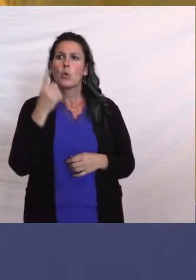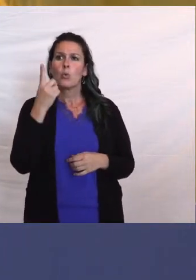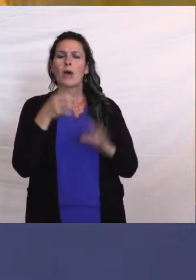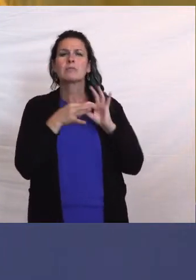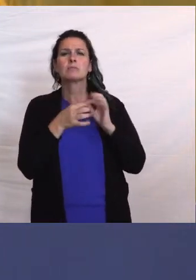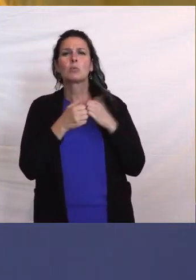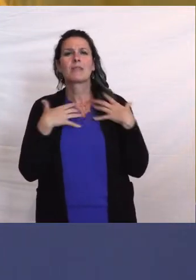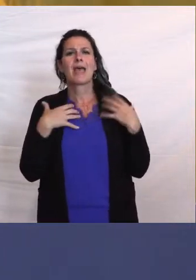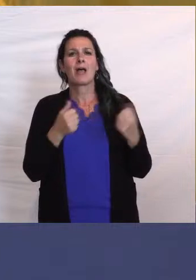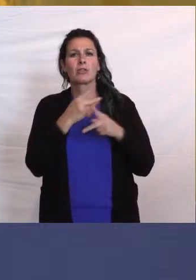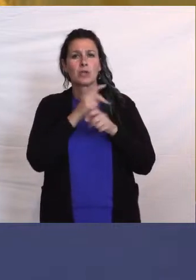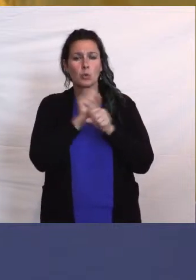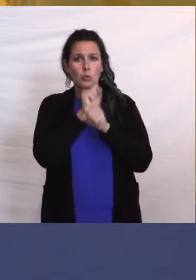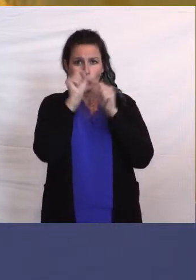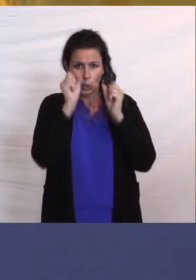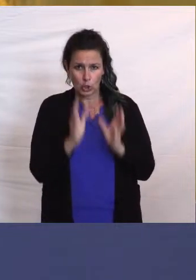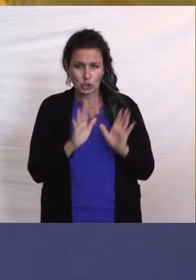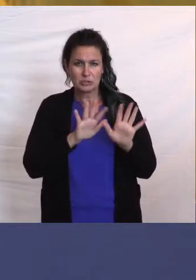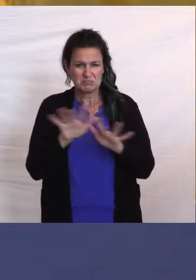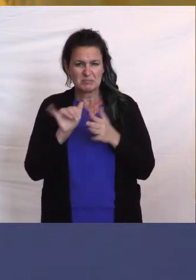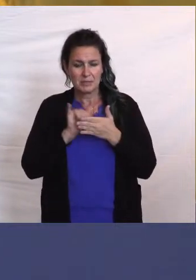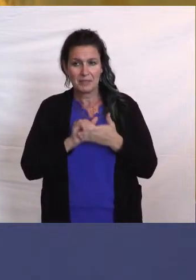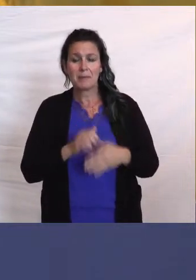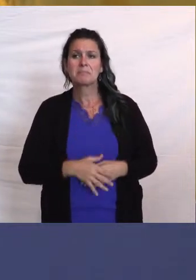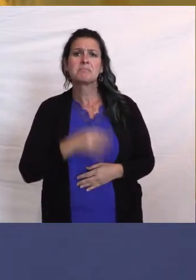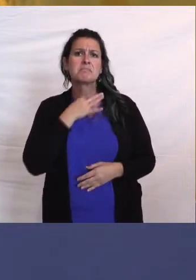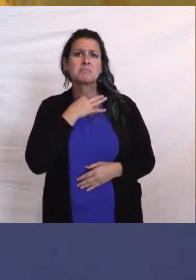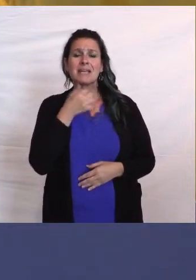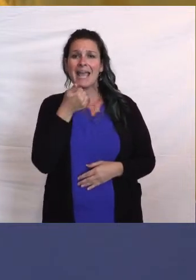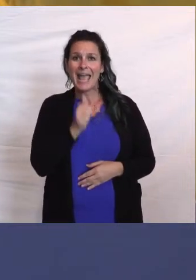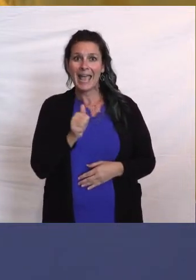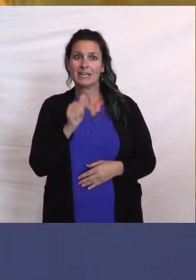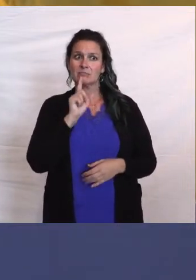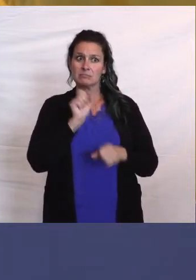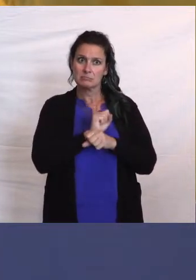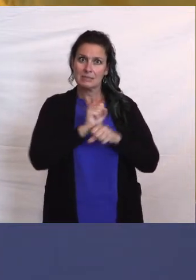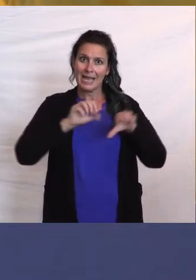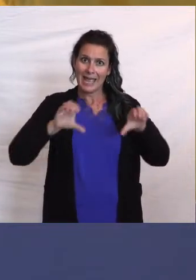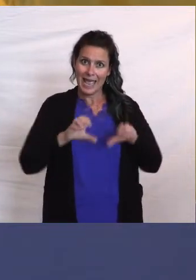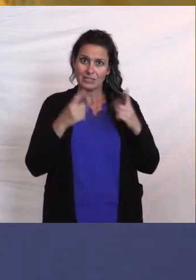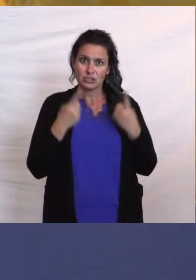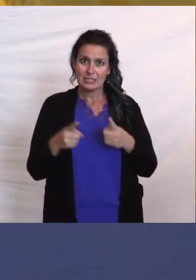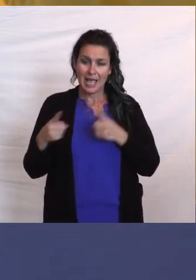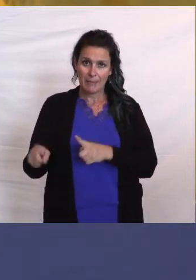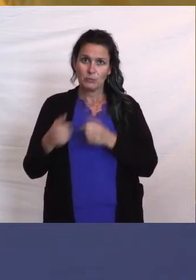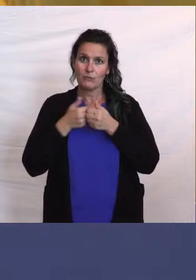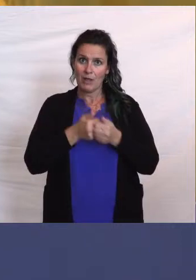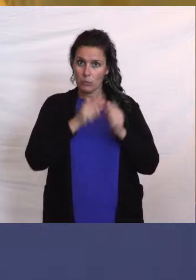healthcare workers, correctional workers, et cetera. But have there been any enforcement actions taken to date to enforce that order?